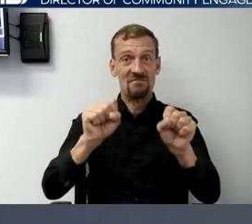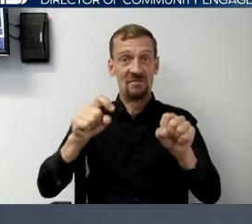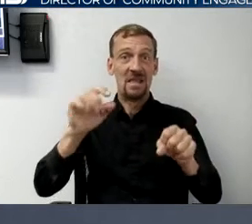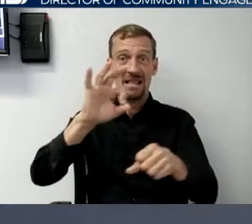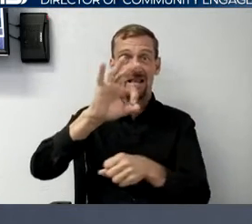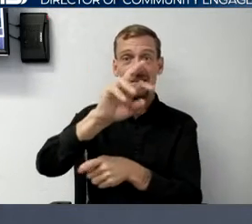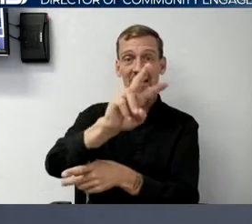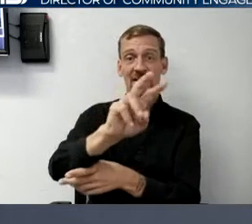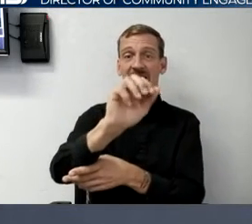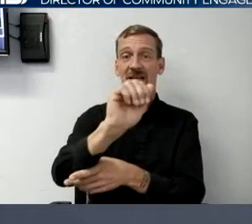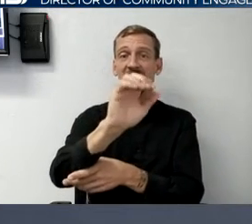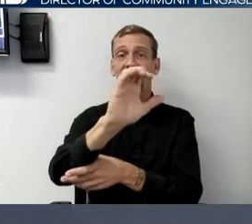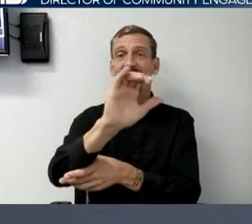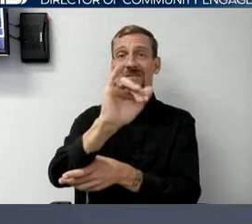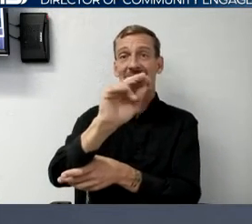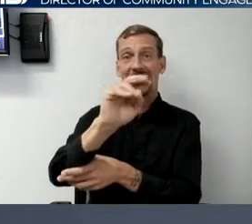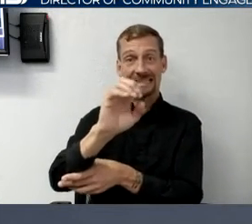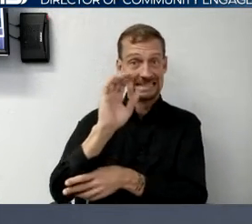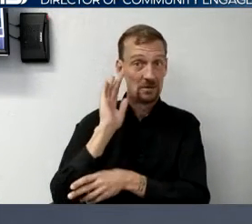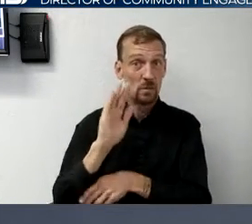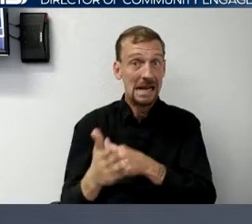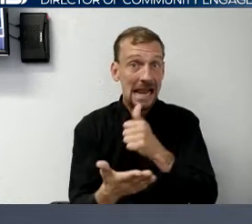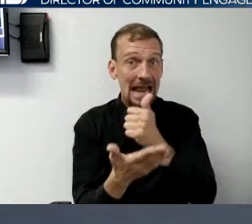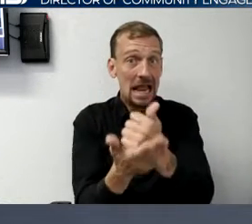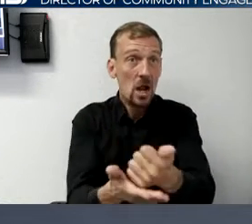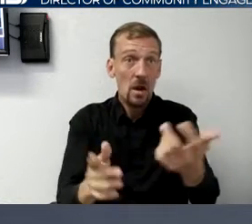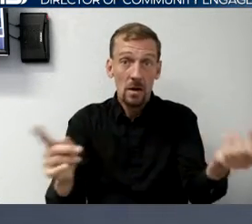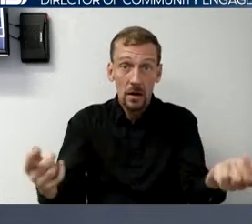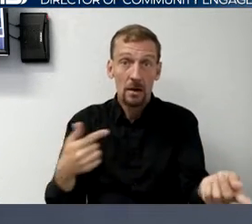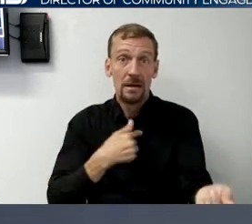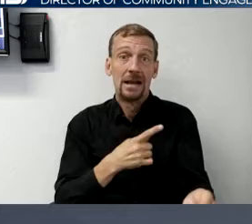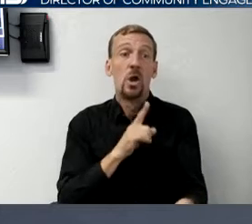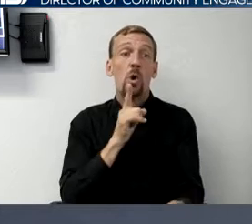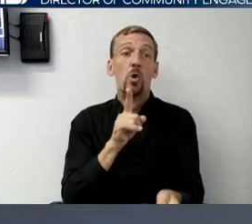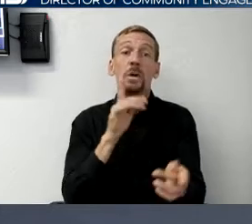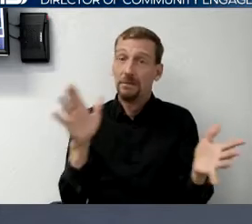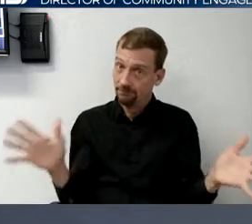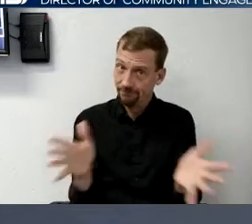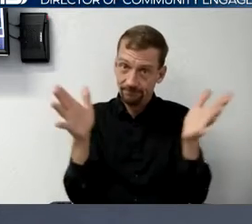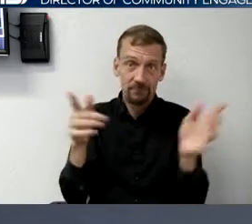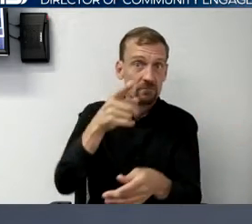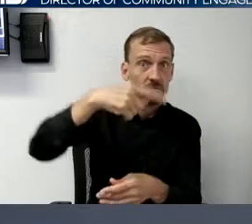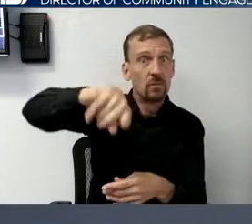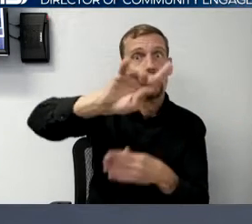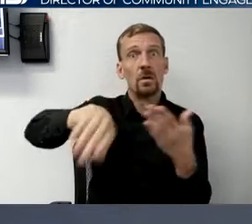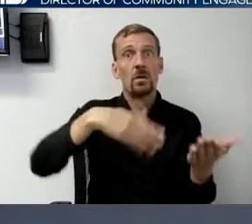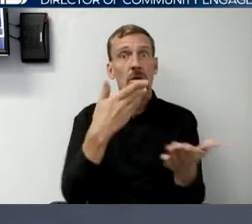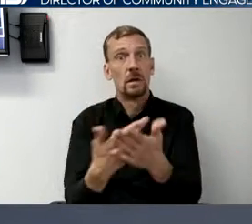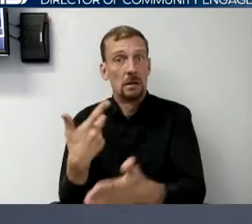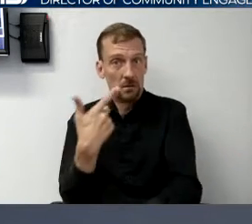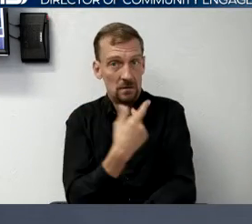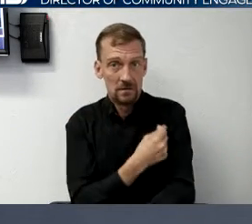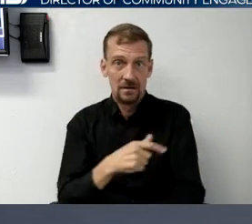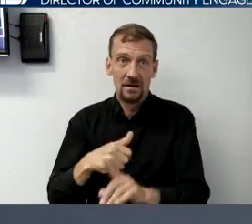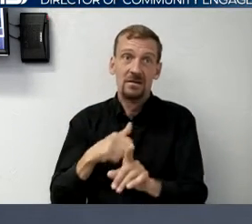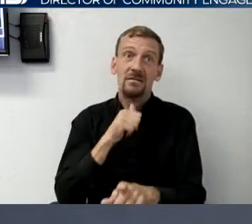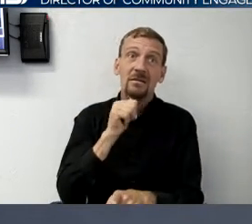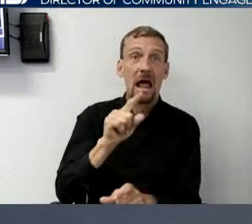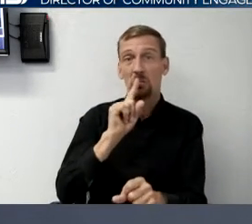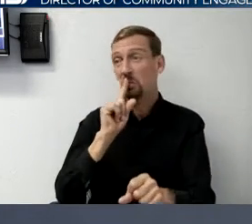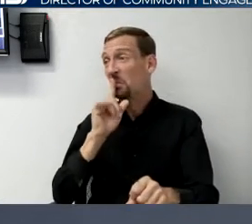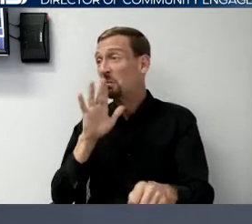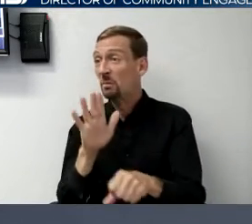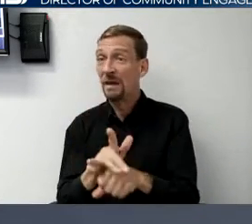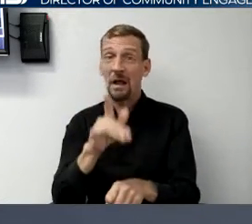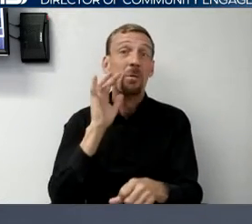in terms of its effectiveness, although I always encourage people to get vaccinated. It doesn't guarantee that you won't get the flu, but we